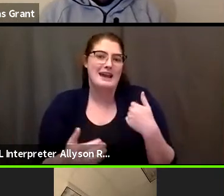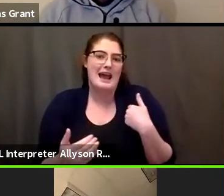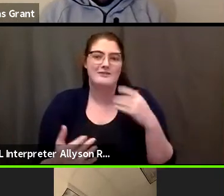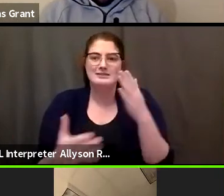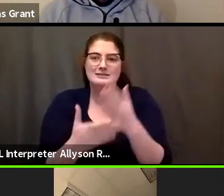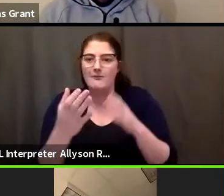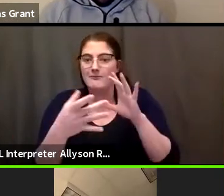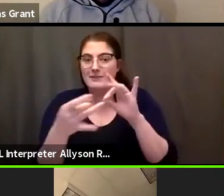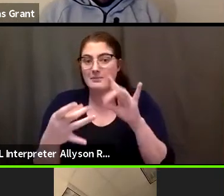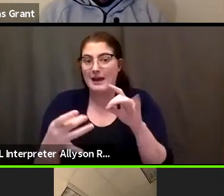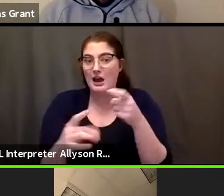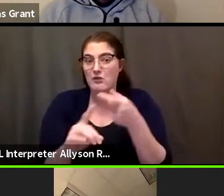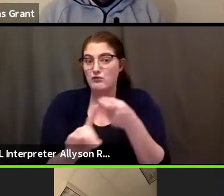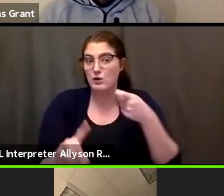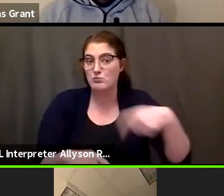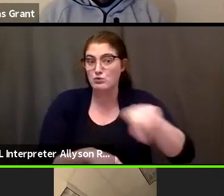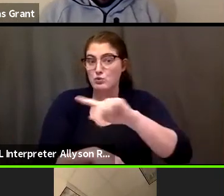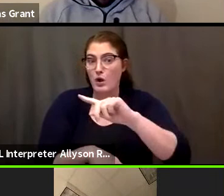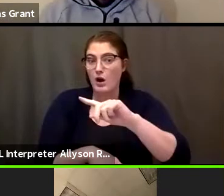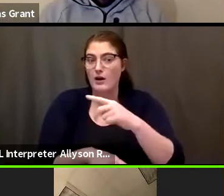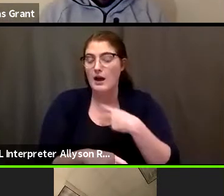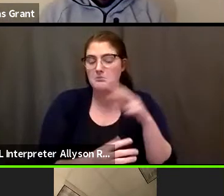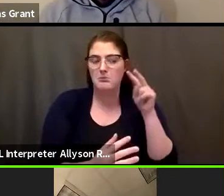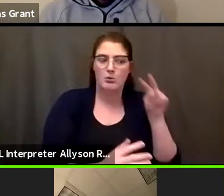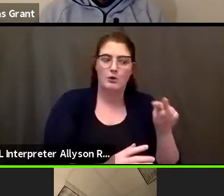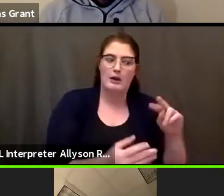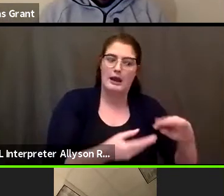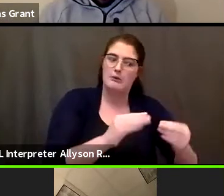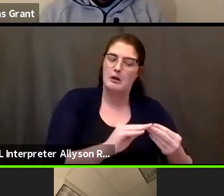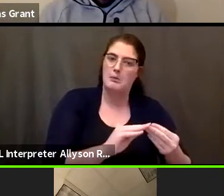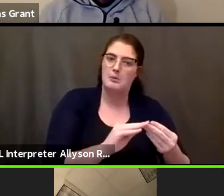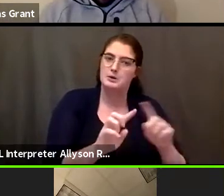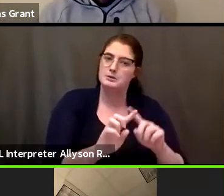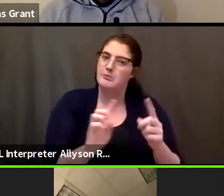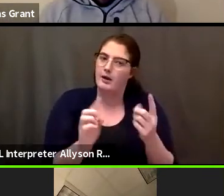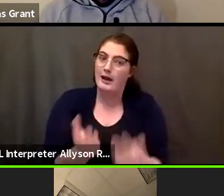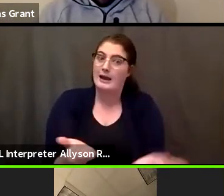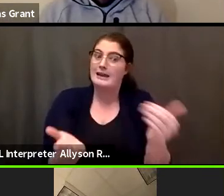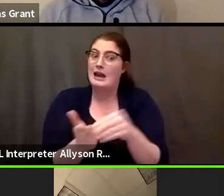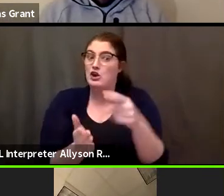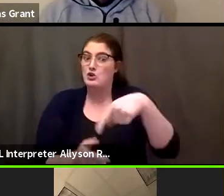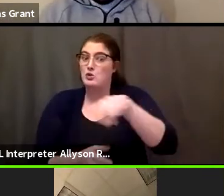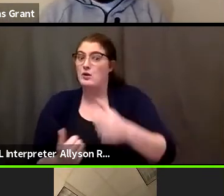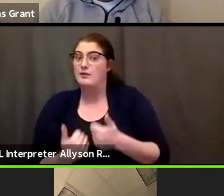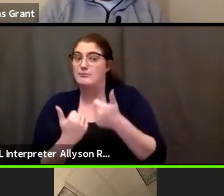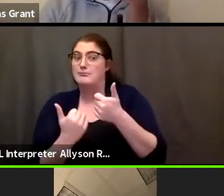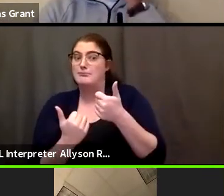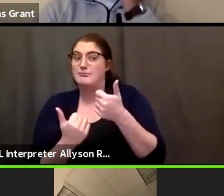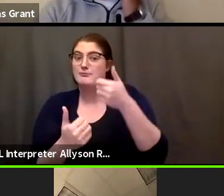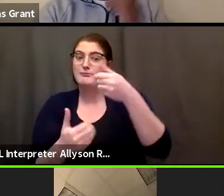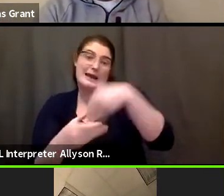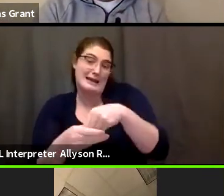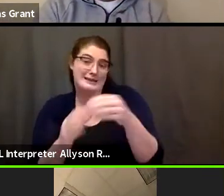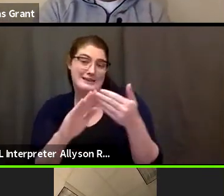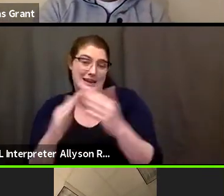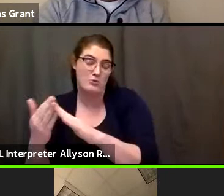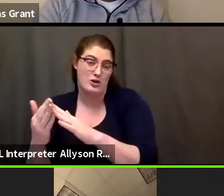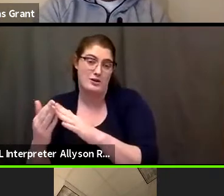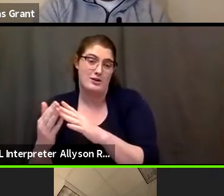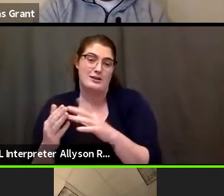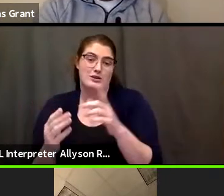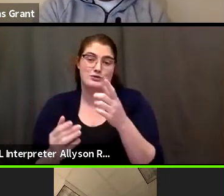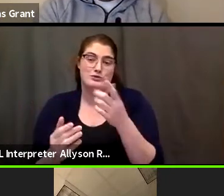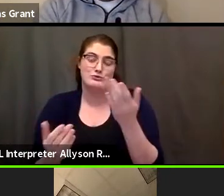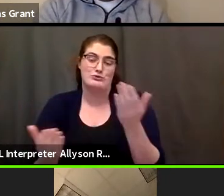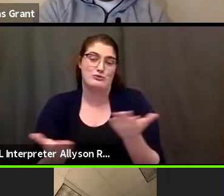you. I'm looking at numbers, but again, you guys are in the neighborhoods and in these communities, so you know exactly what it